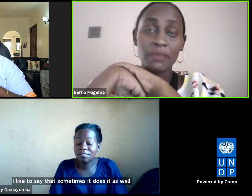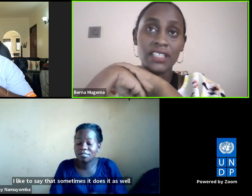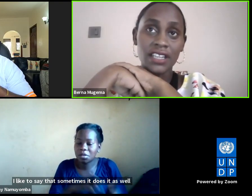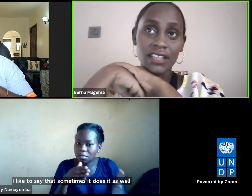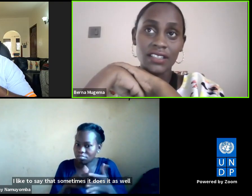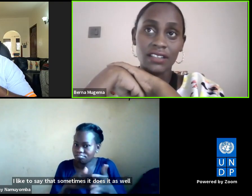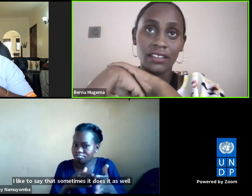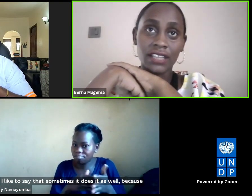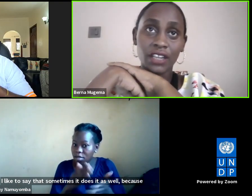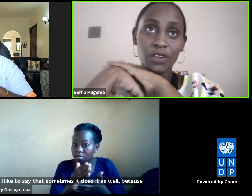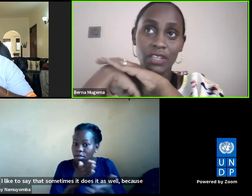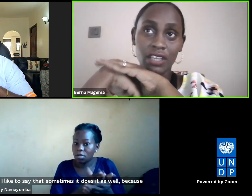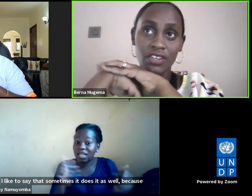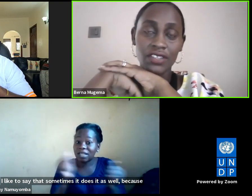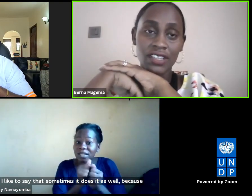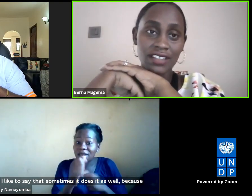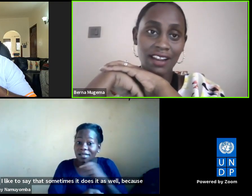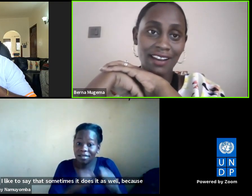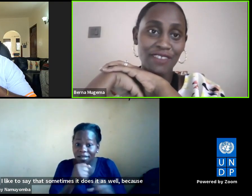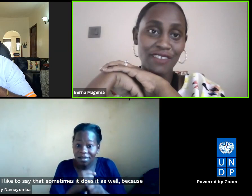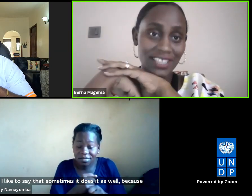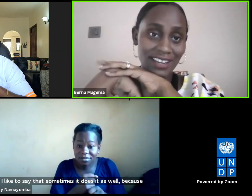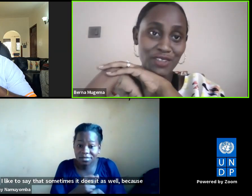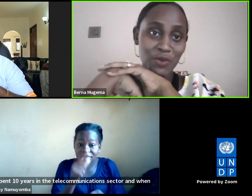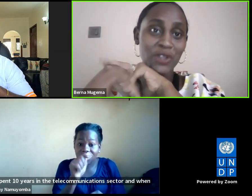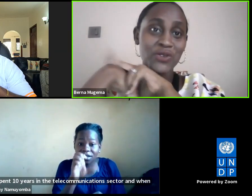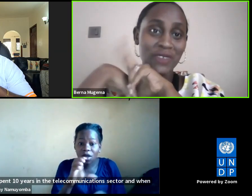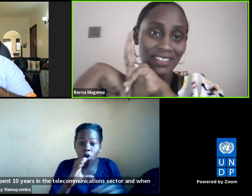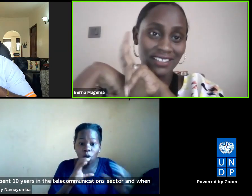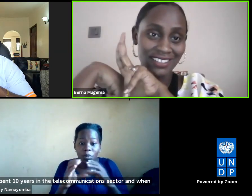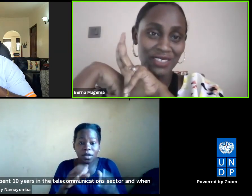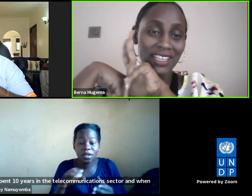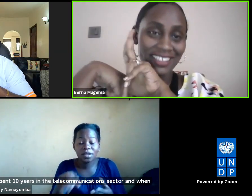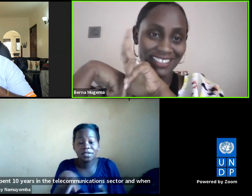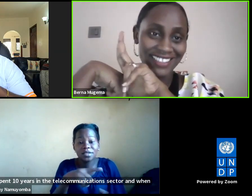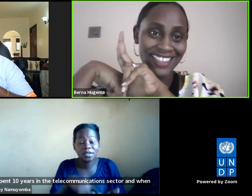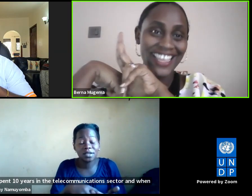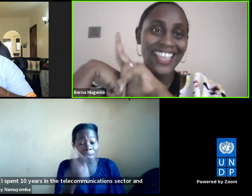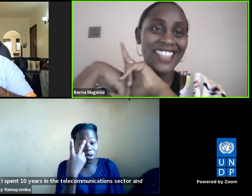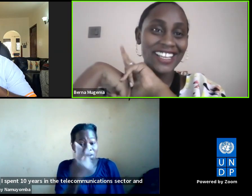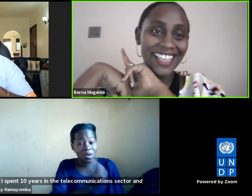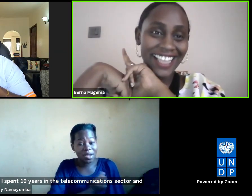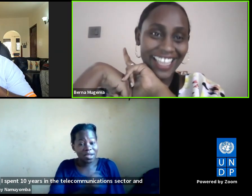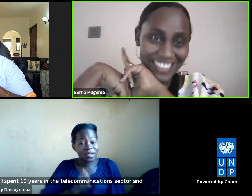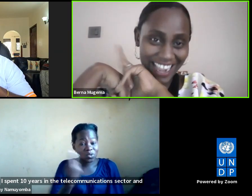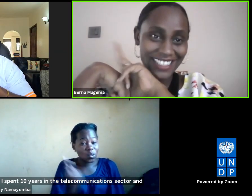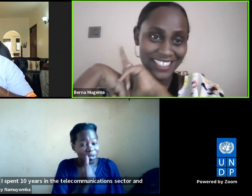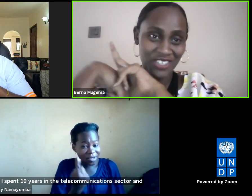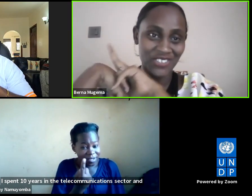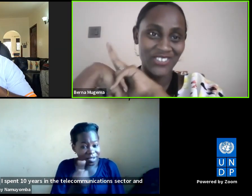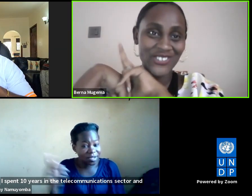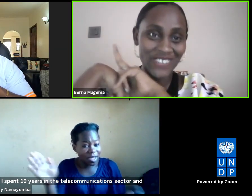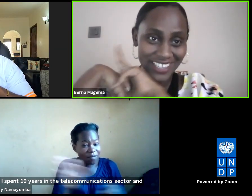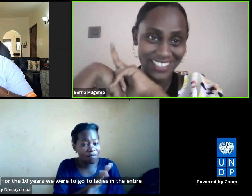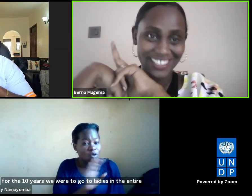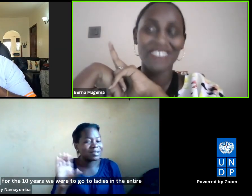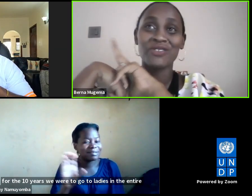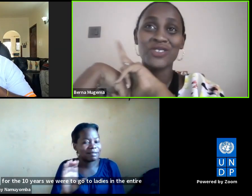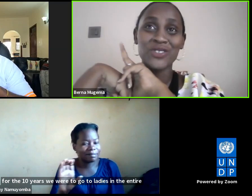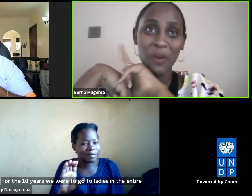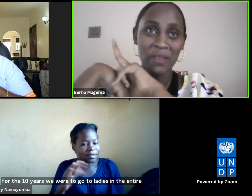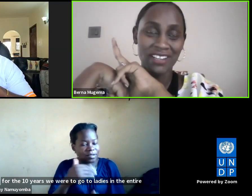I spent 10 years in the telecommunication sector, and for that 10 years, we were two ladies in the entire section, two